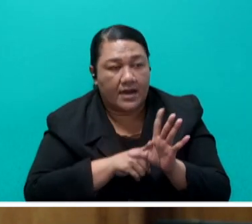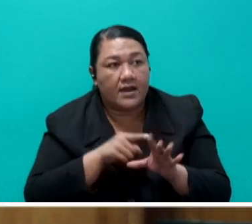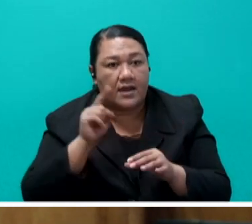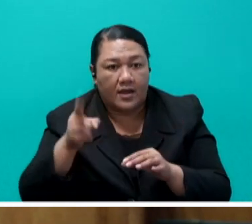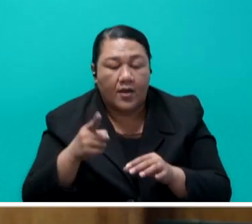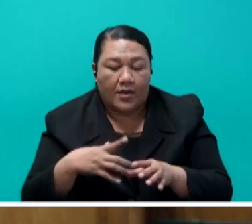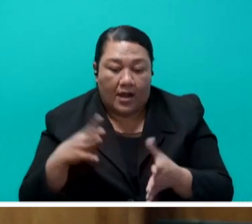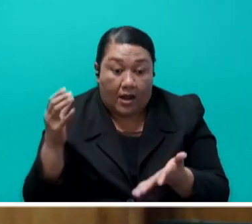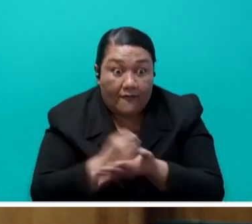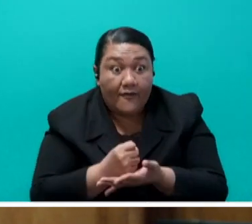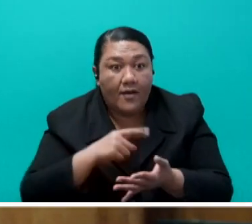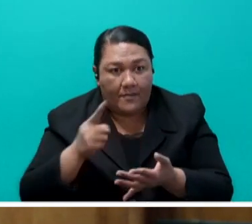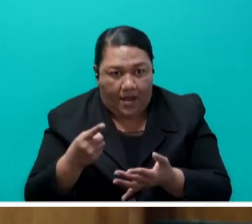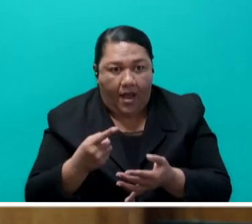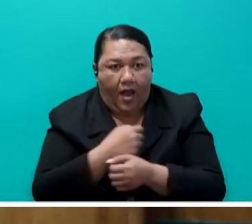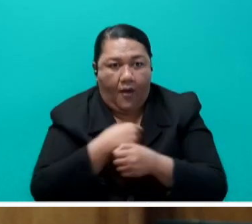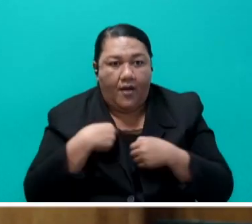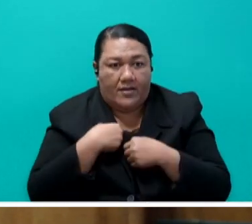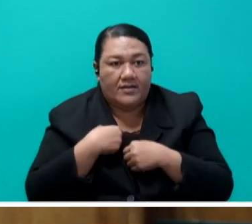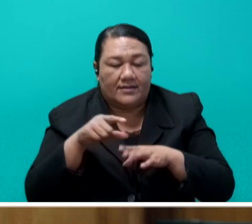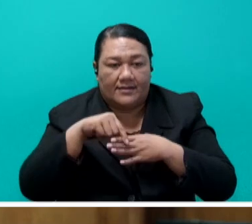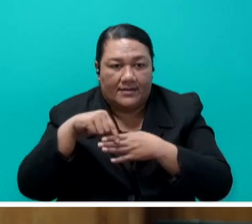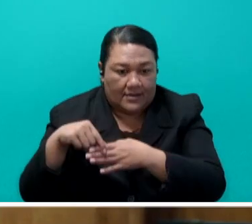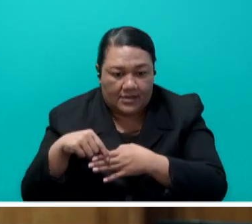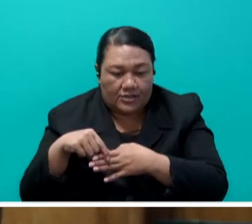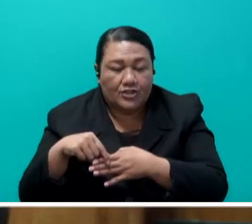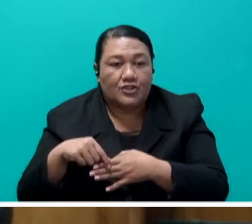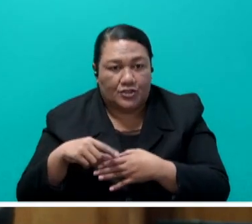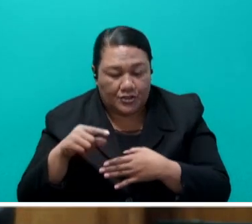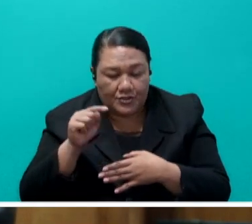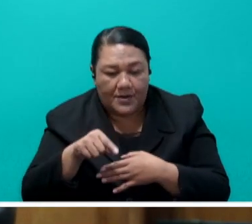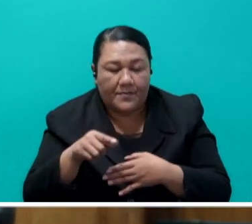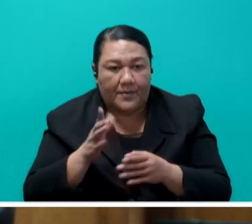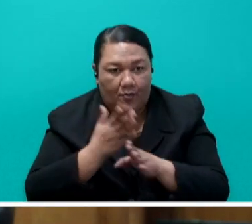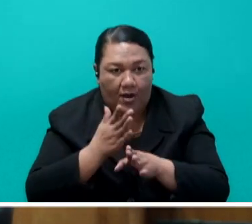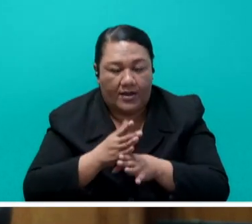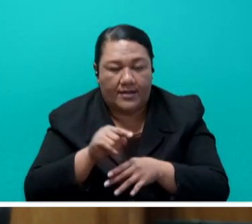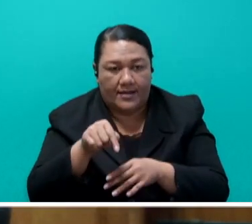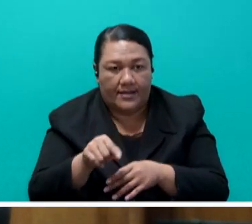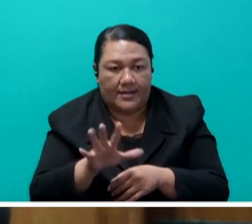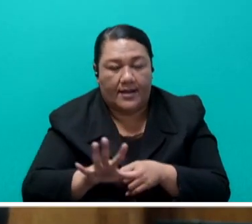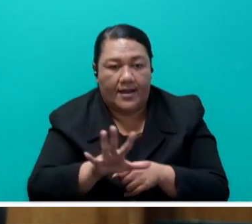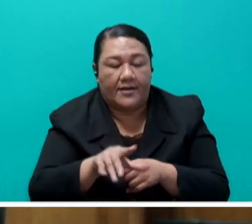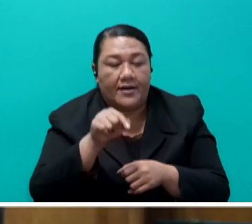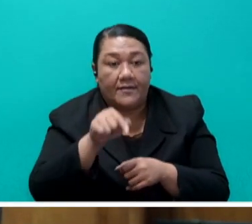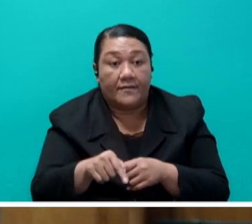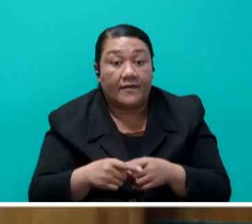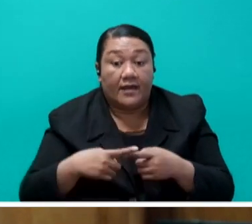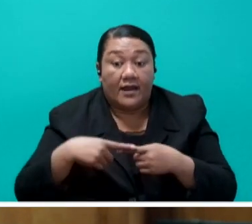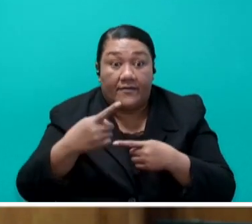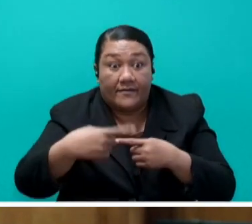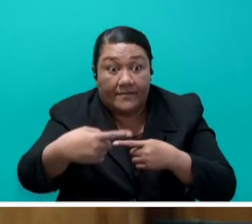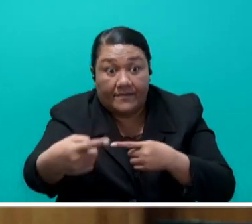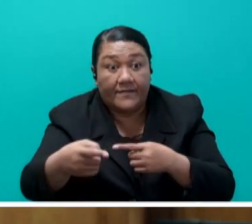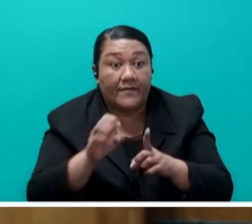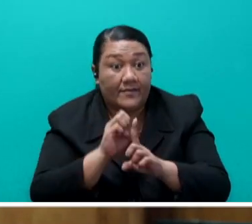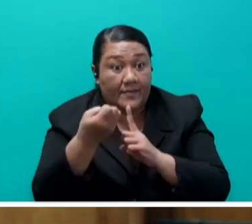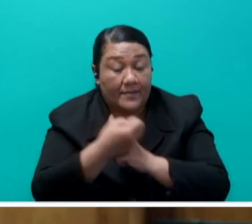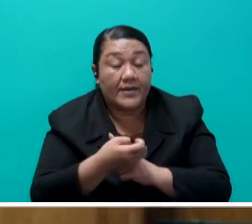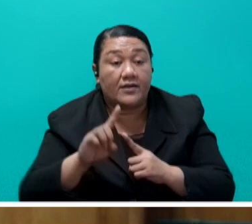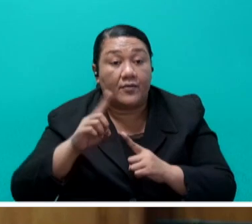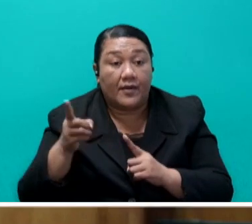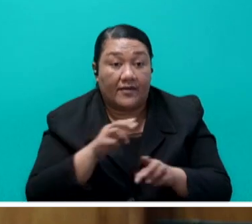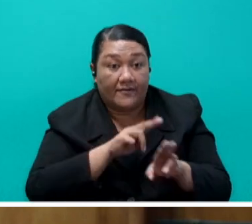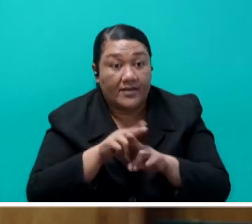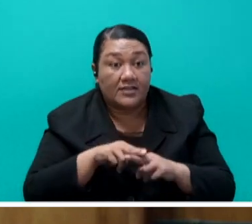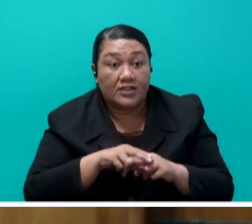in this area. In the realm of environmental sustainability, Fiji's role as co-chair of